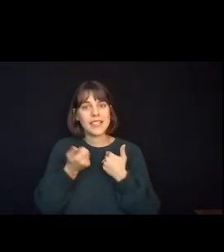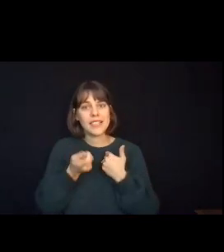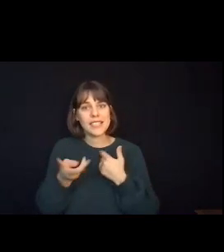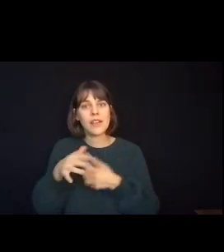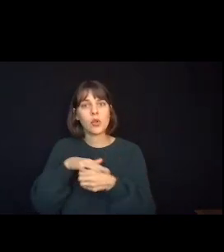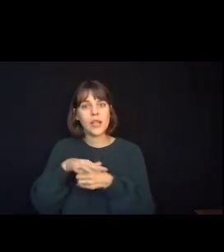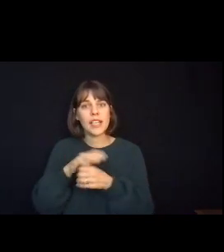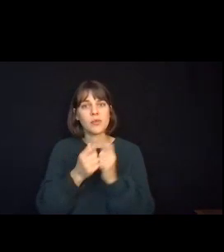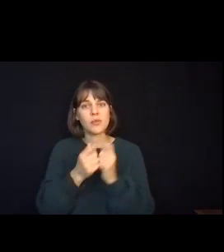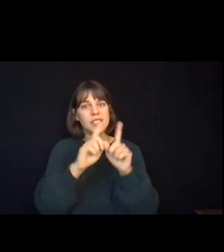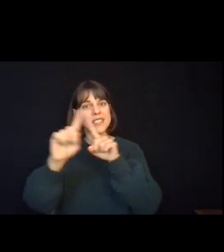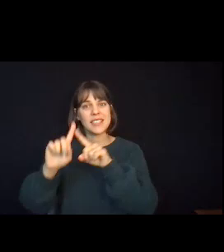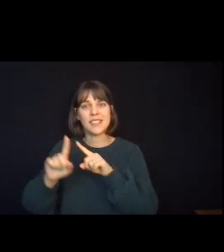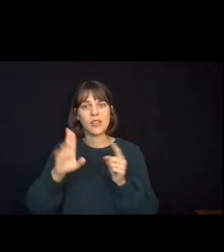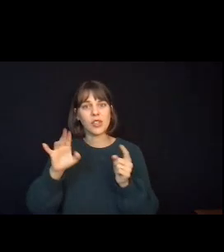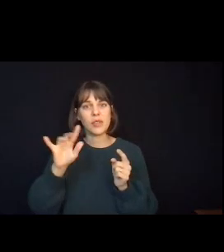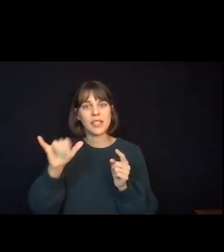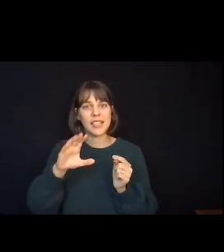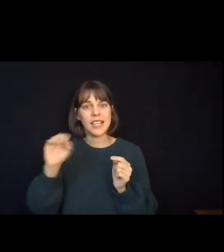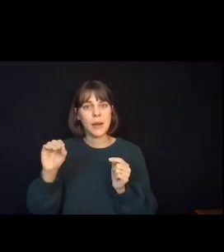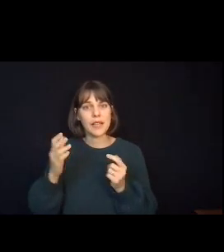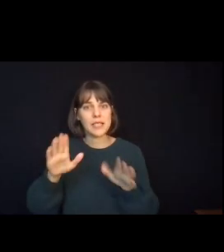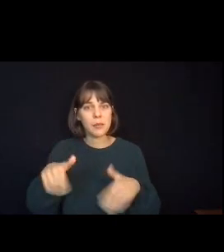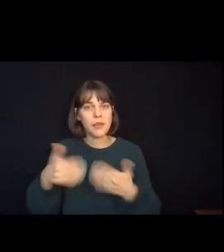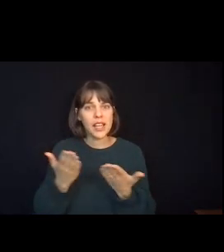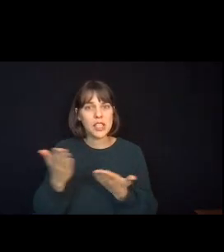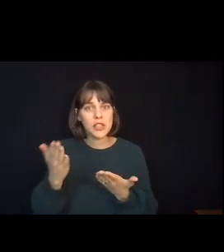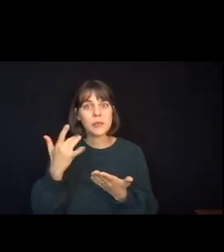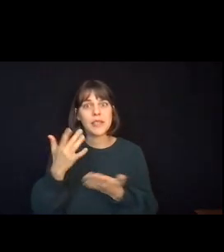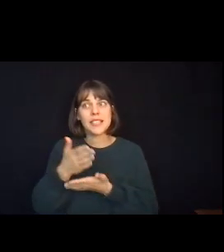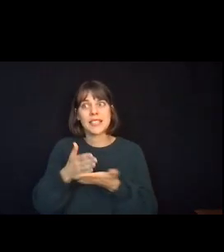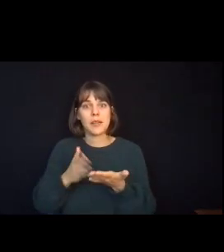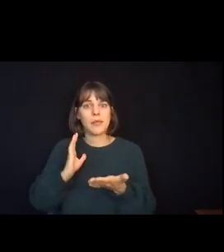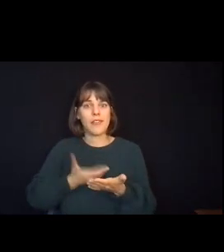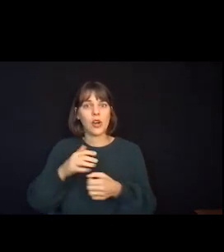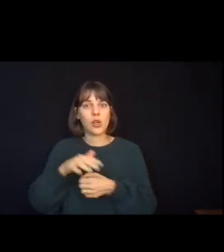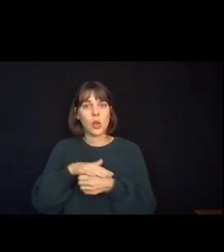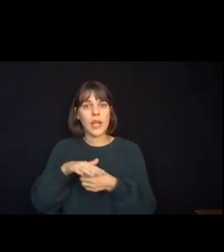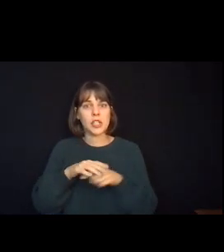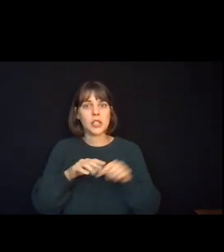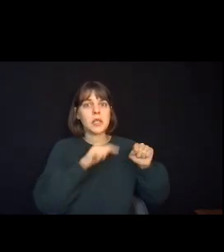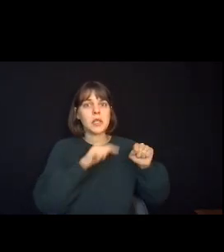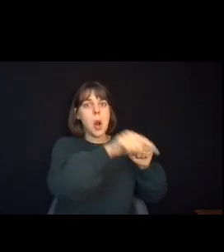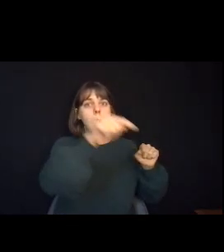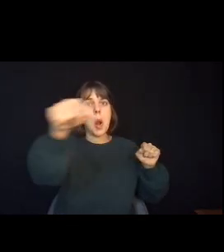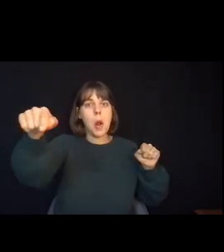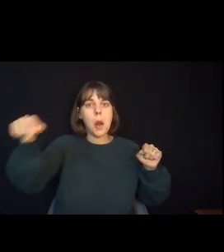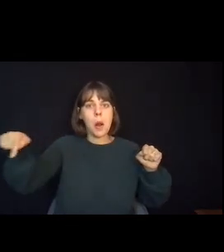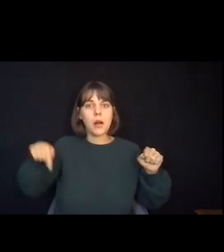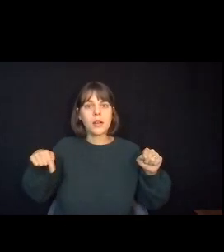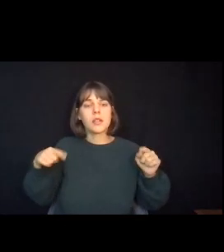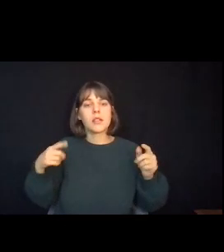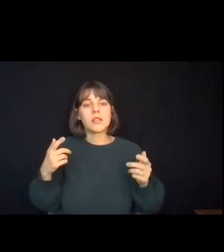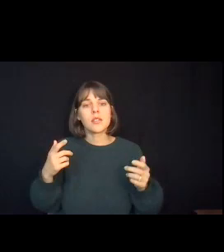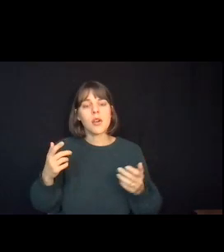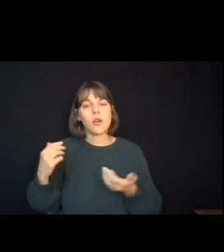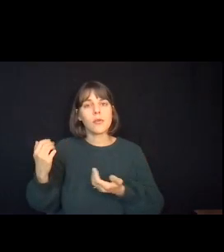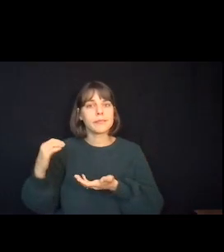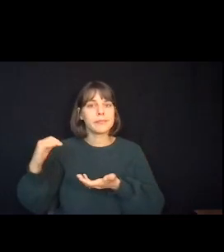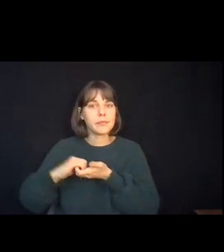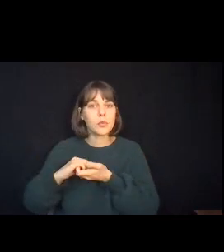utilities and several different utility companies because of where some of our locations are located. So it assists with the